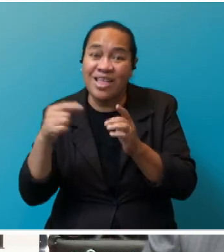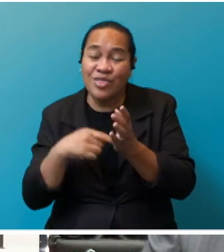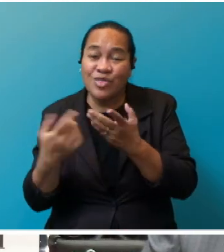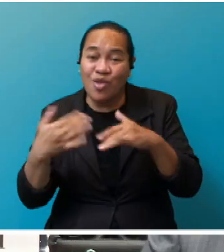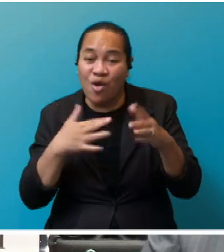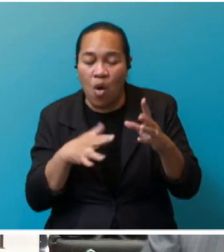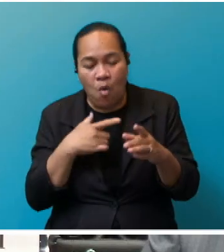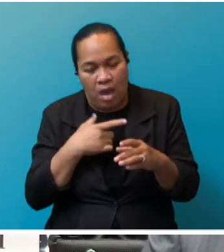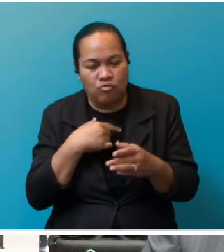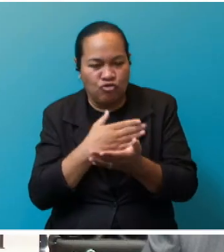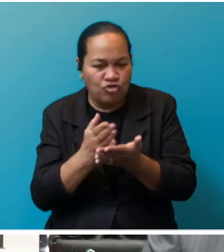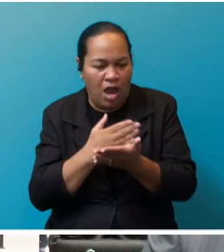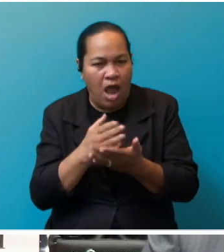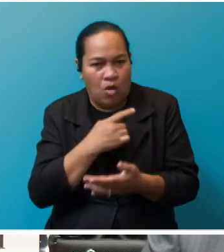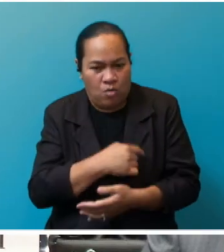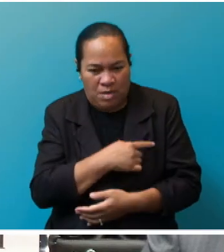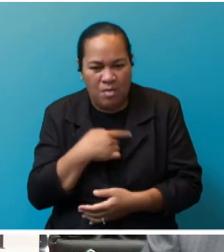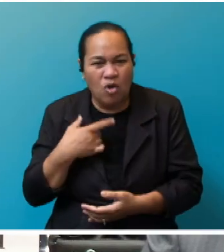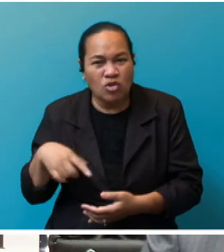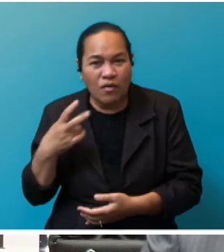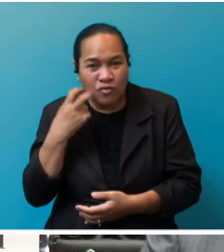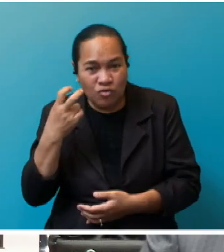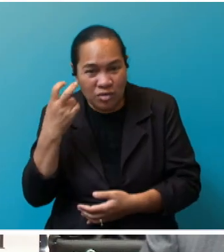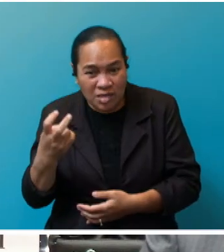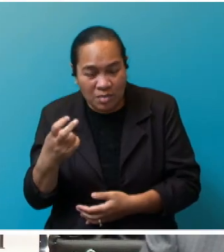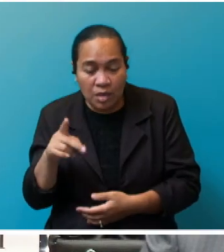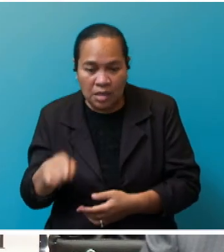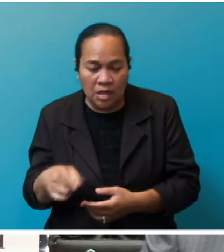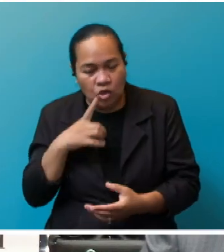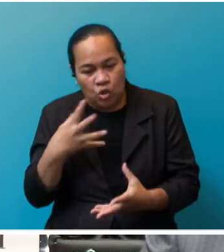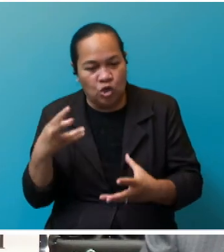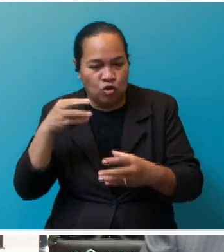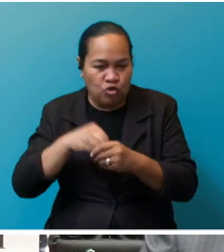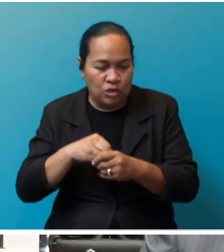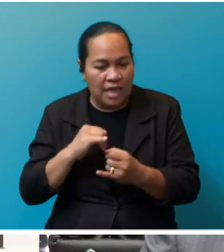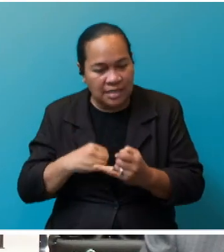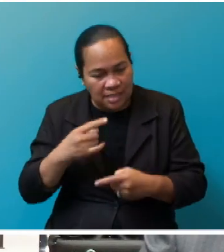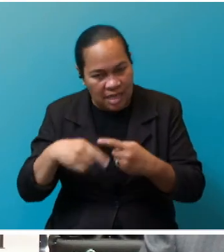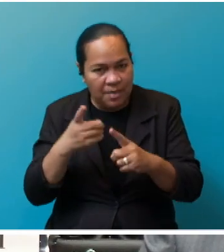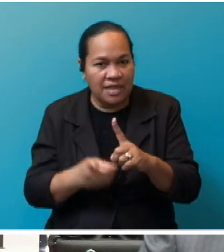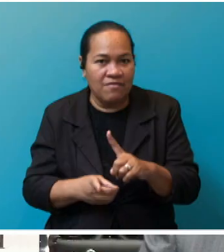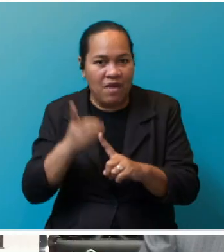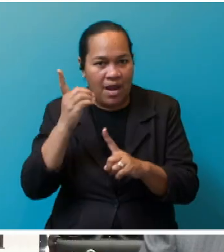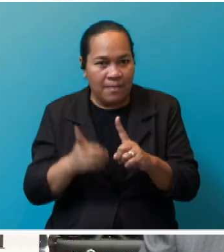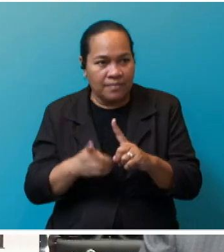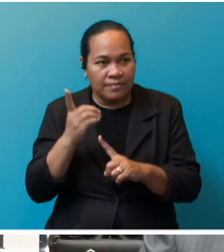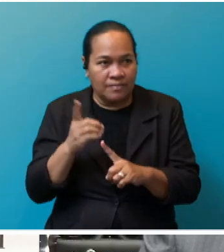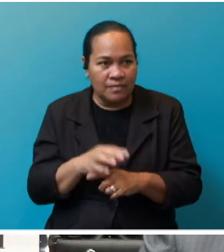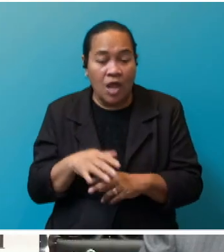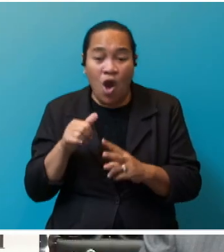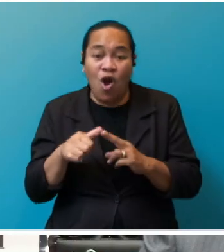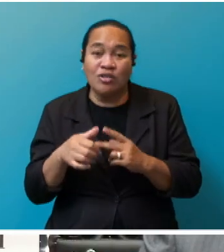shared commitments to tourism as a driver of inclusive and sustainable development. We also had the